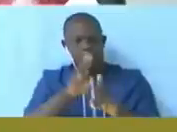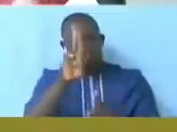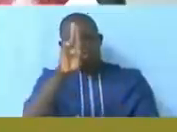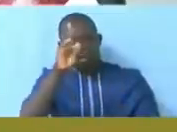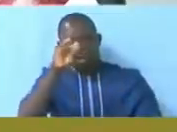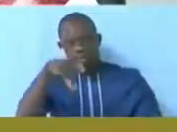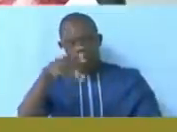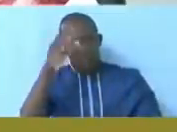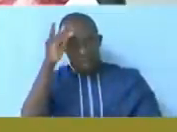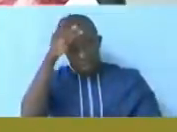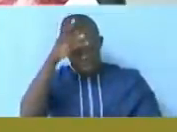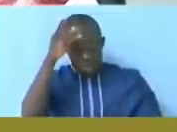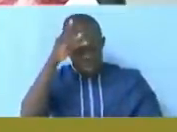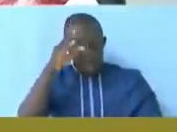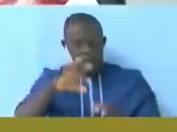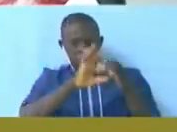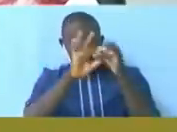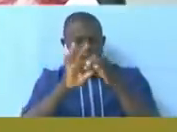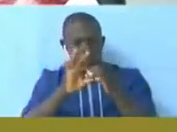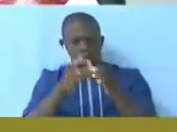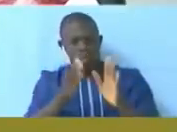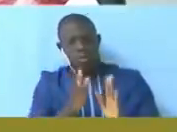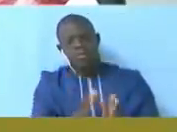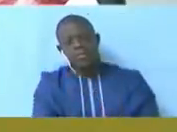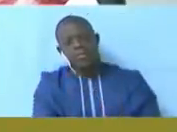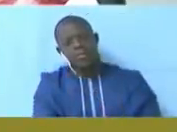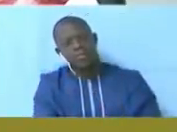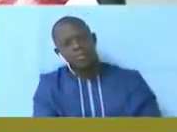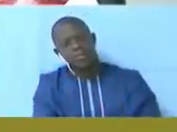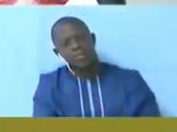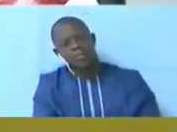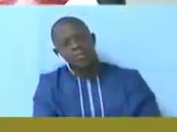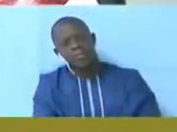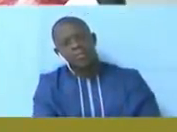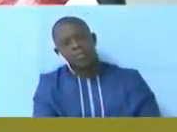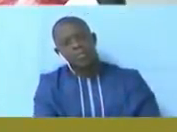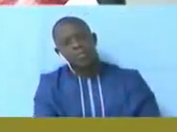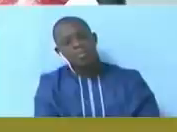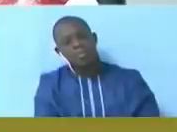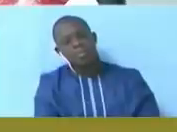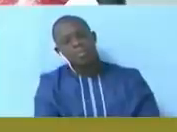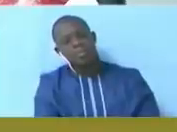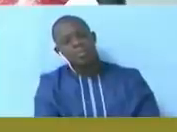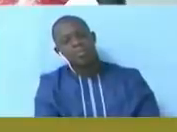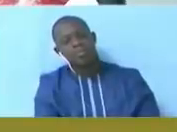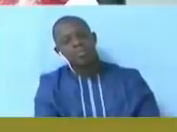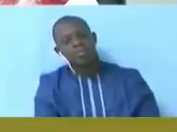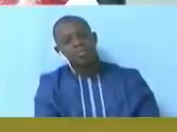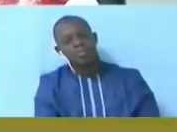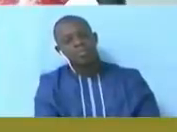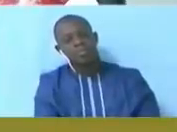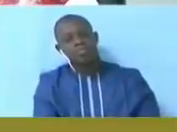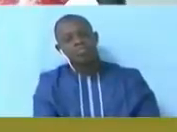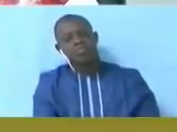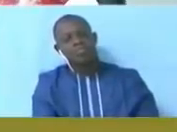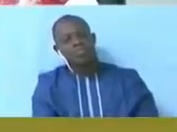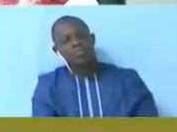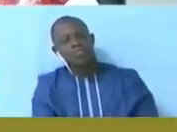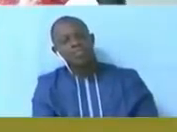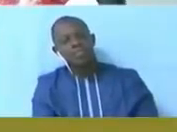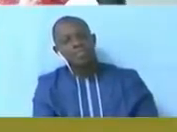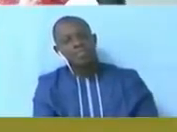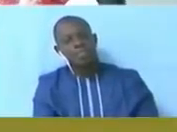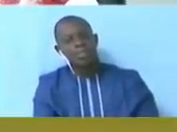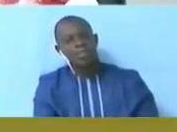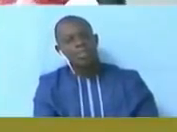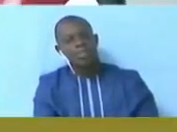utumo, ni ibe misali kama bunda ba kitindila. Ibe kitindila nyina kan ni misali kama tinyari keta